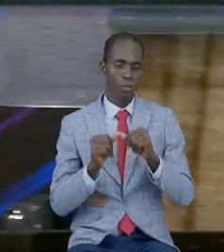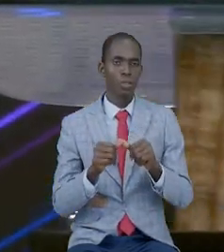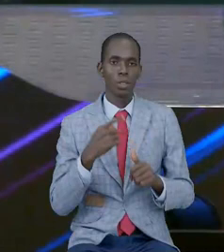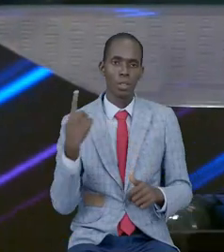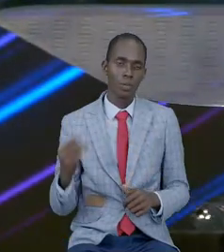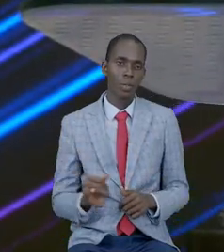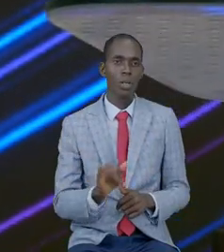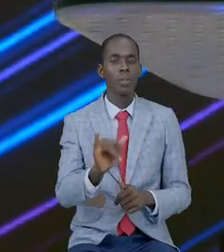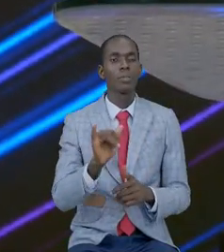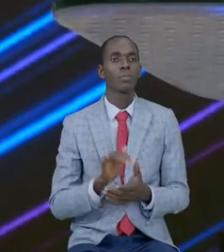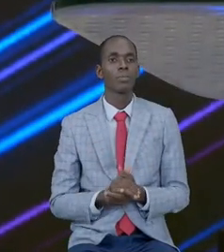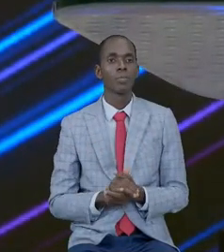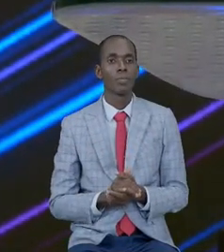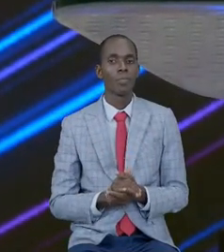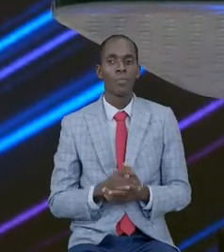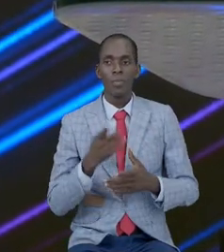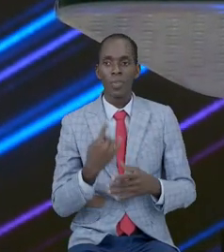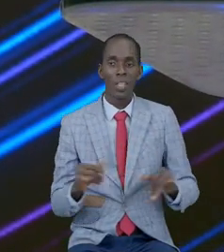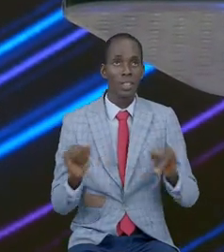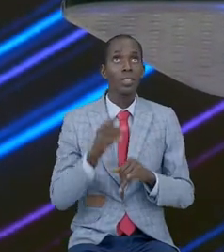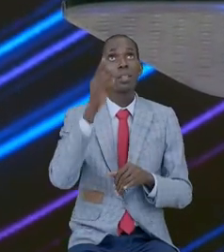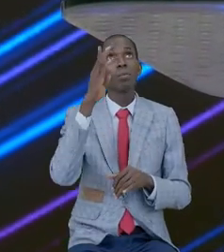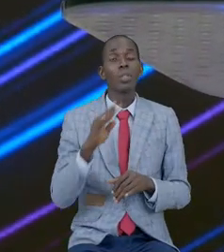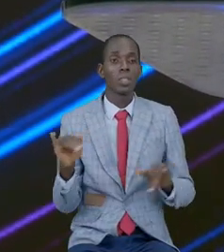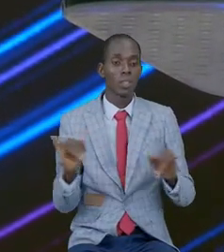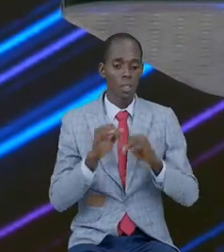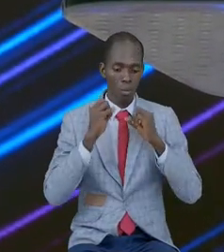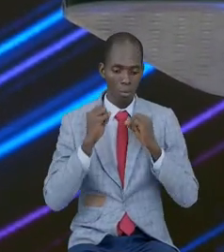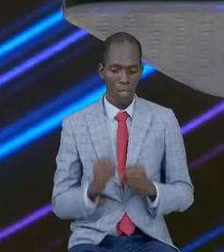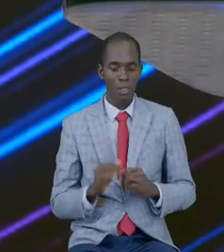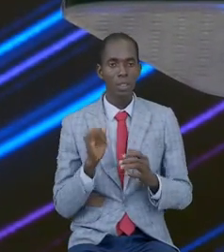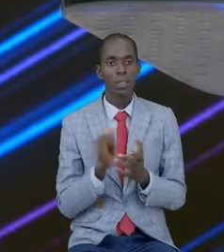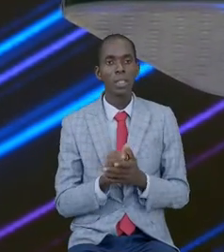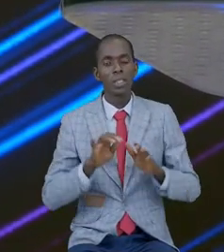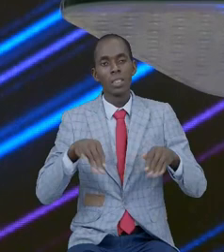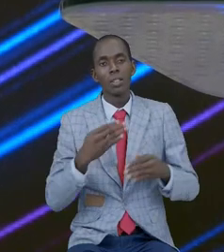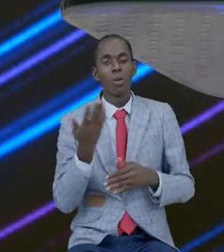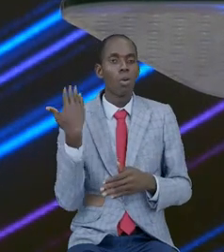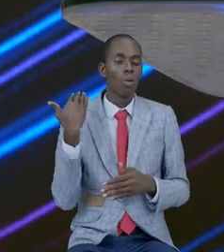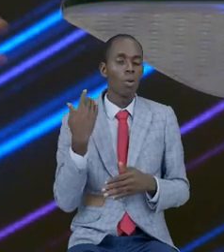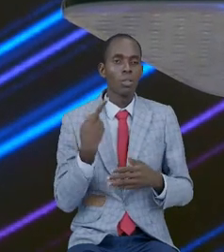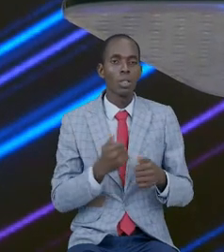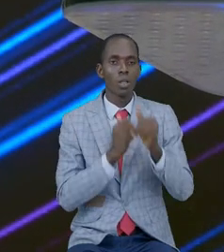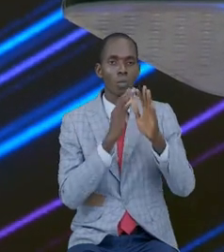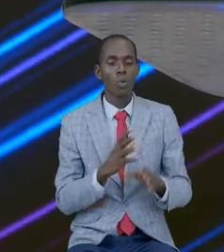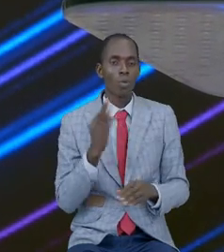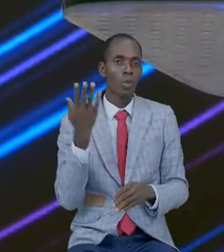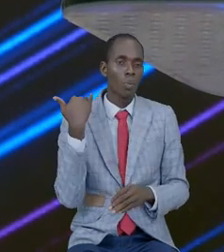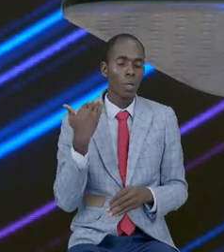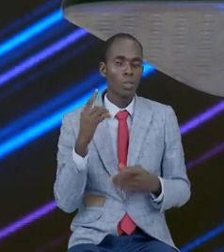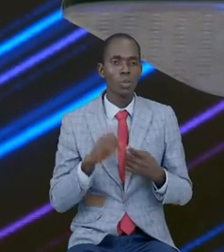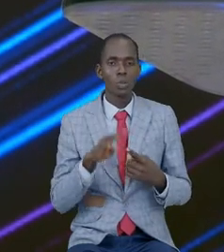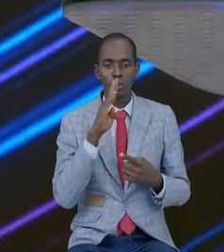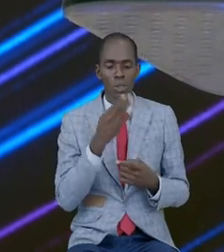abideth forever the same word the same power that made those suppose to be born again in the first